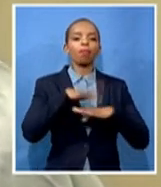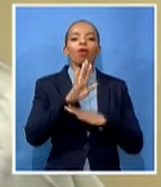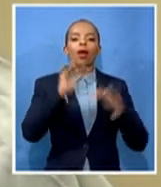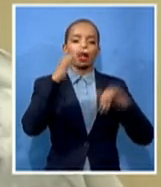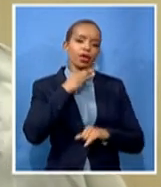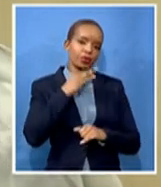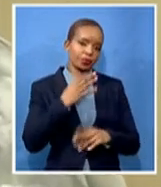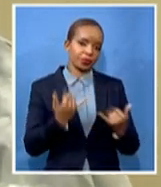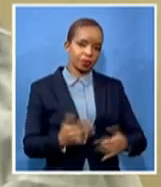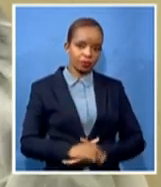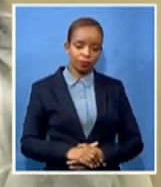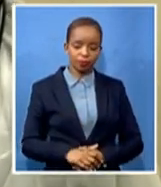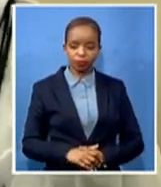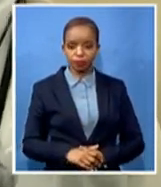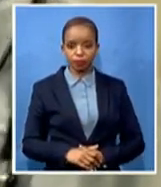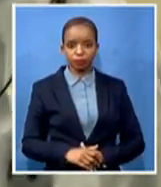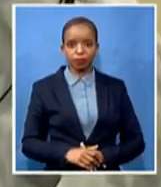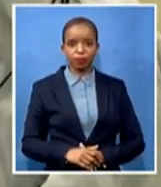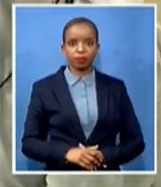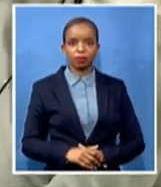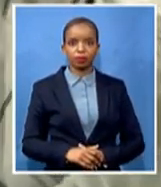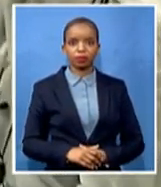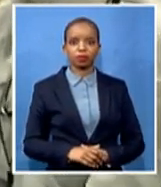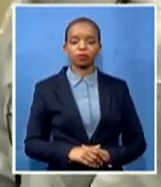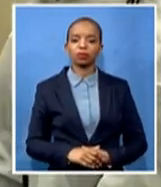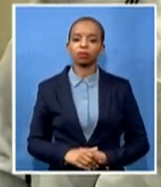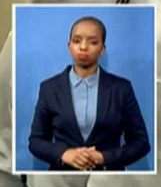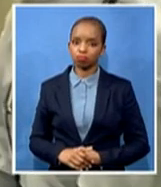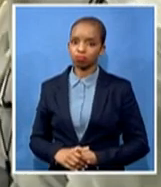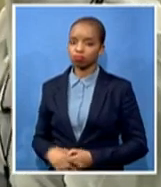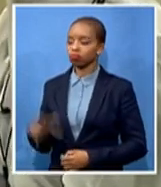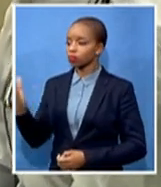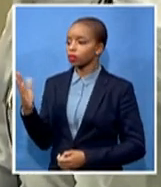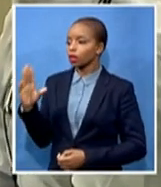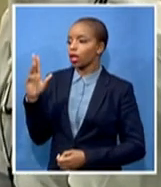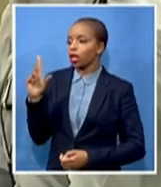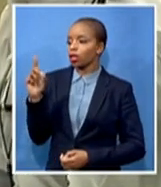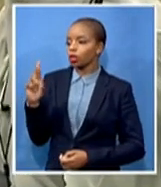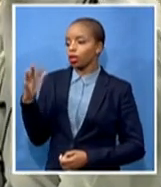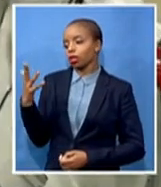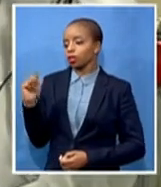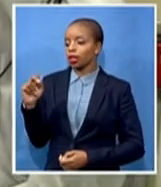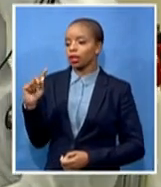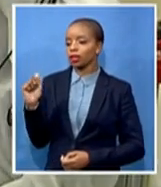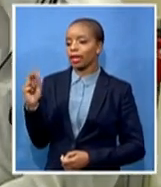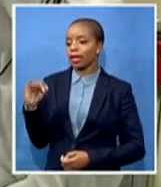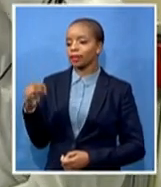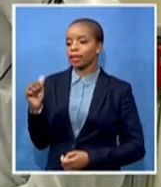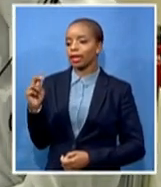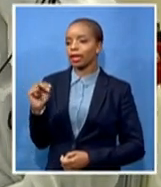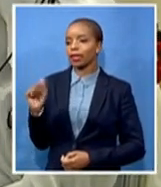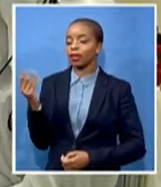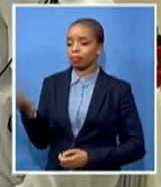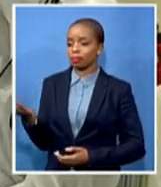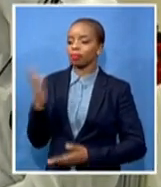And I mean, Dr. Ntanjana, maybe you could just explain to us, I mean, every single day having to leave here, go